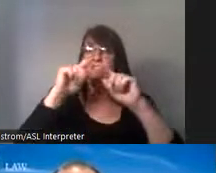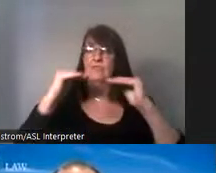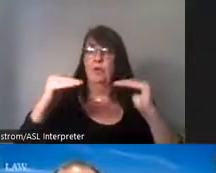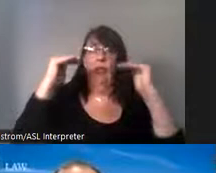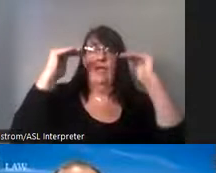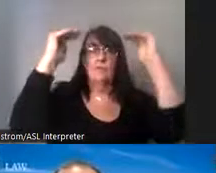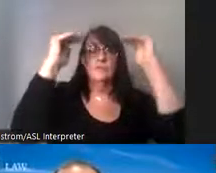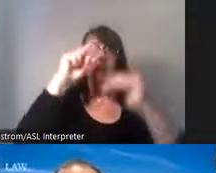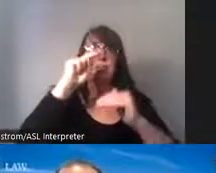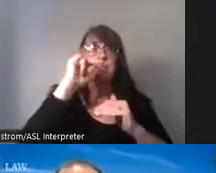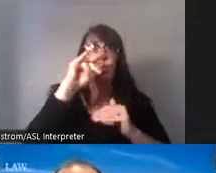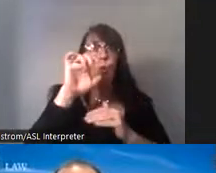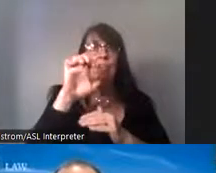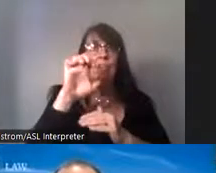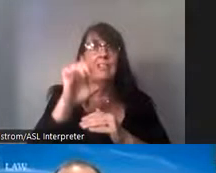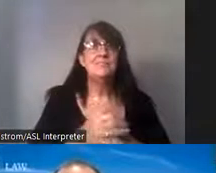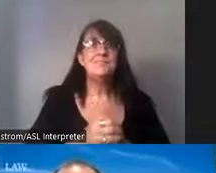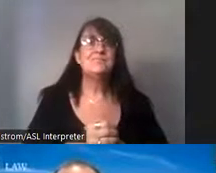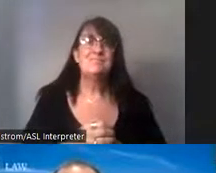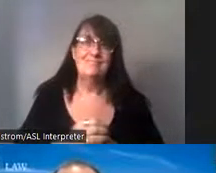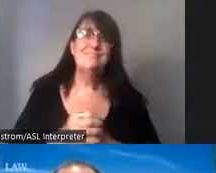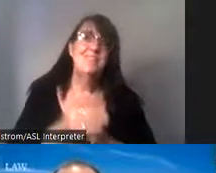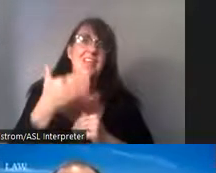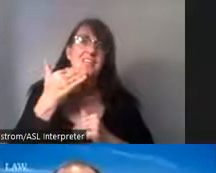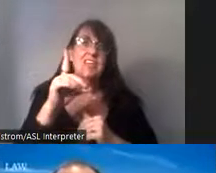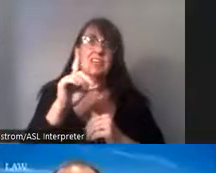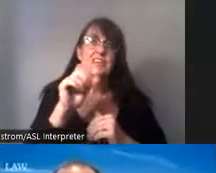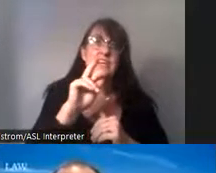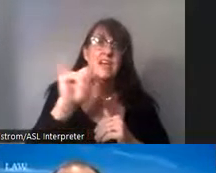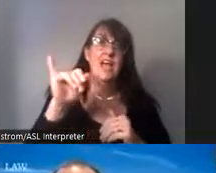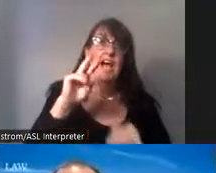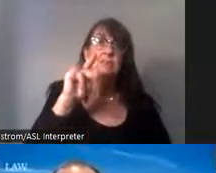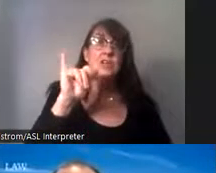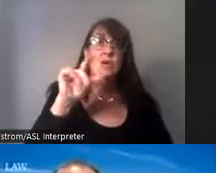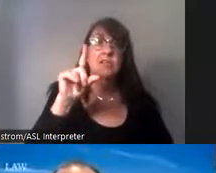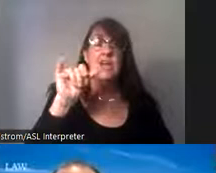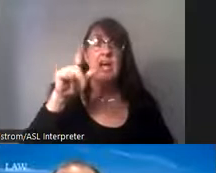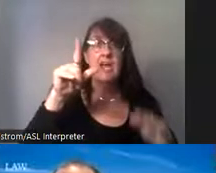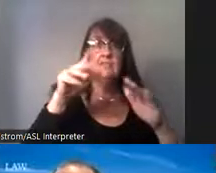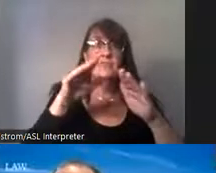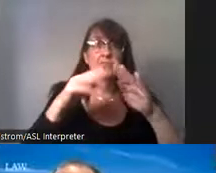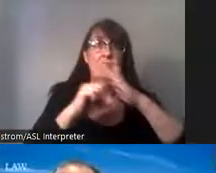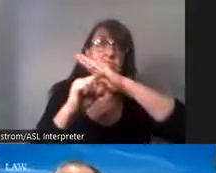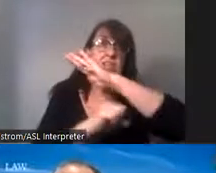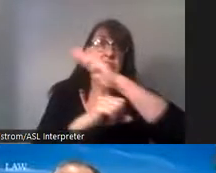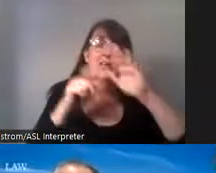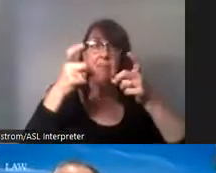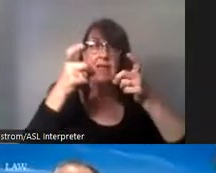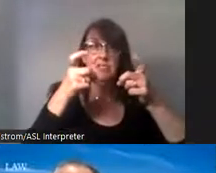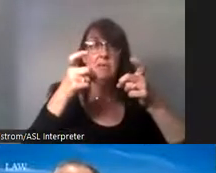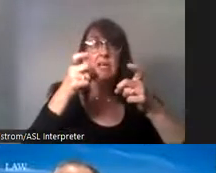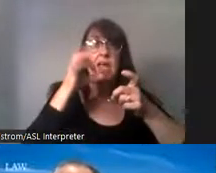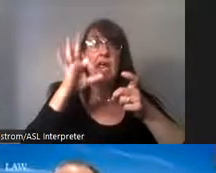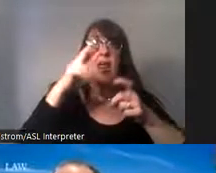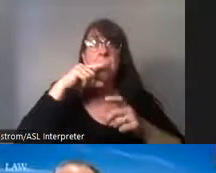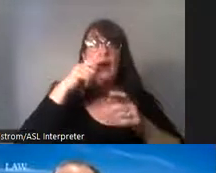Nicole? Great, thanks, Daryl. I'm Nicole Darnell. I am Foundation Professor of Management and Public